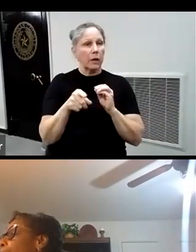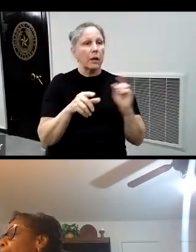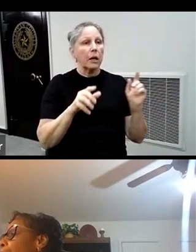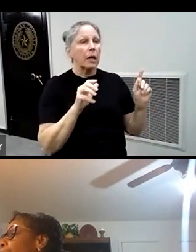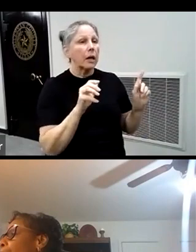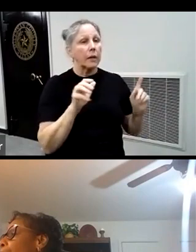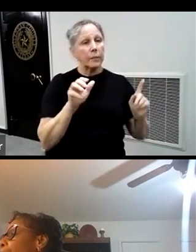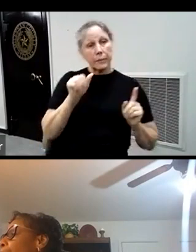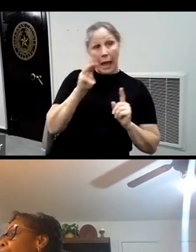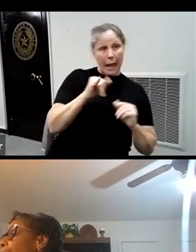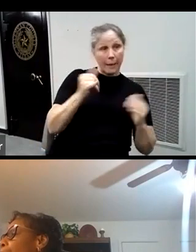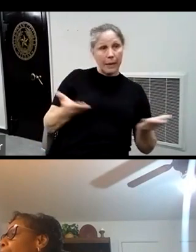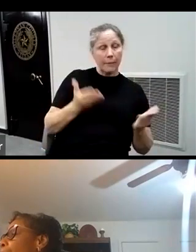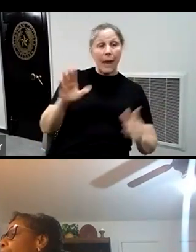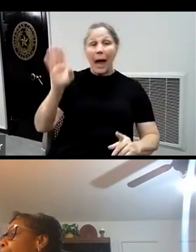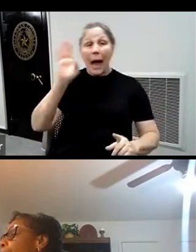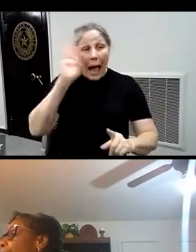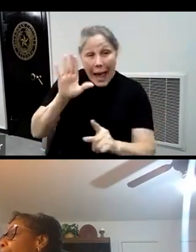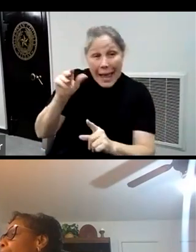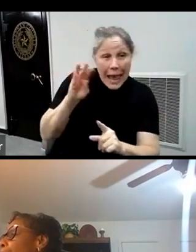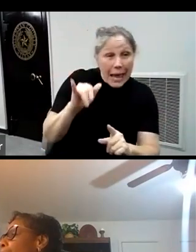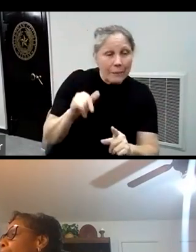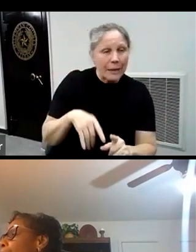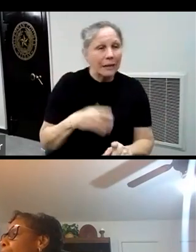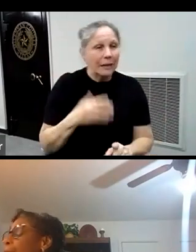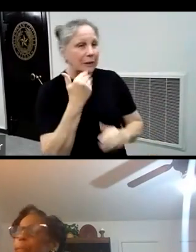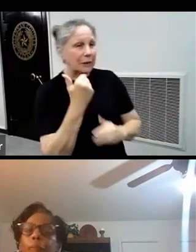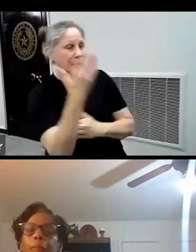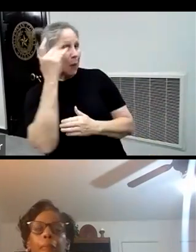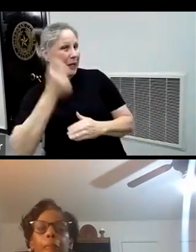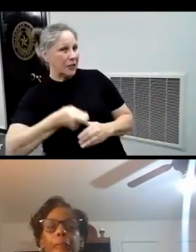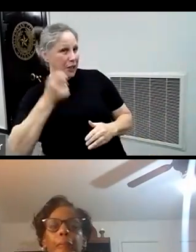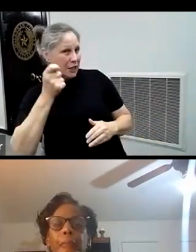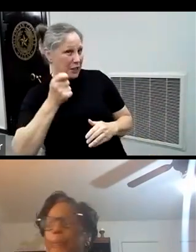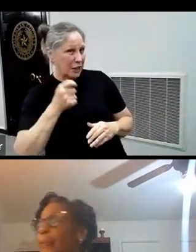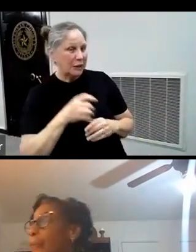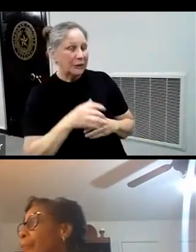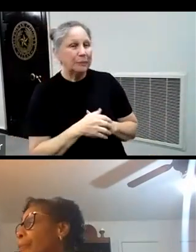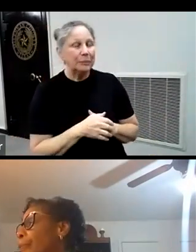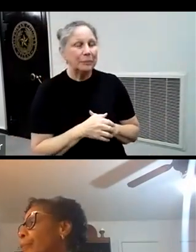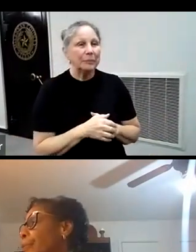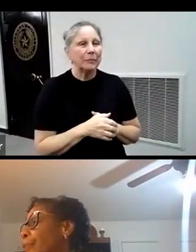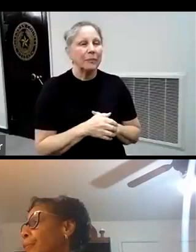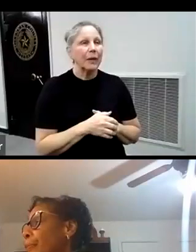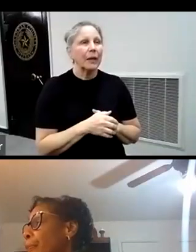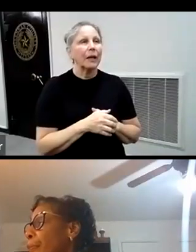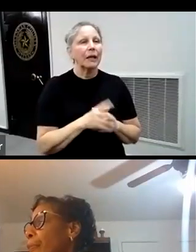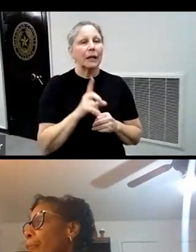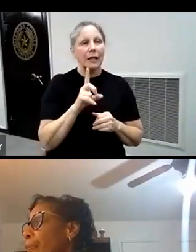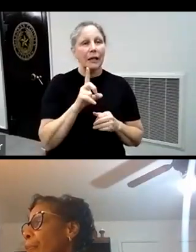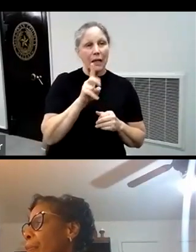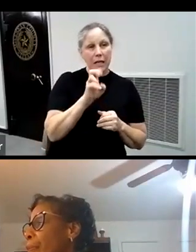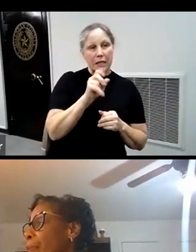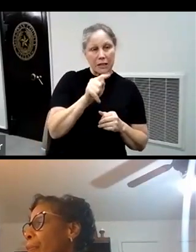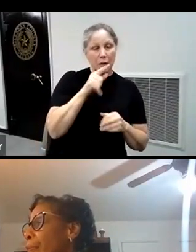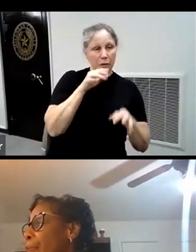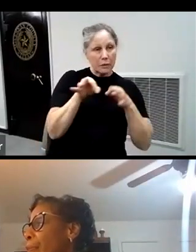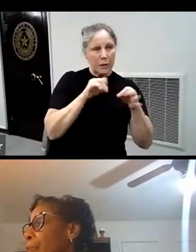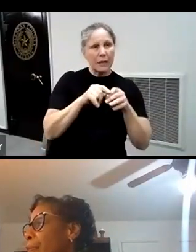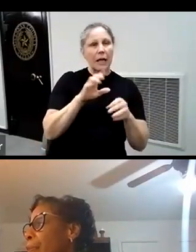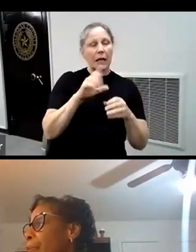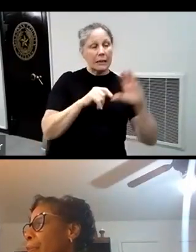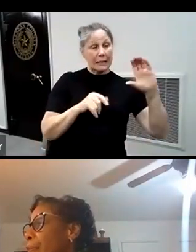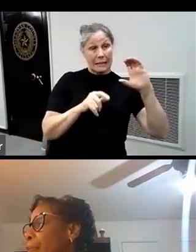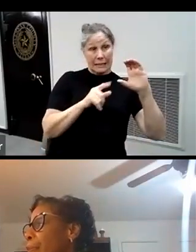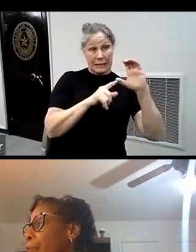is on. Oh, hi, Amy. Morning, Judge. Let's go with that. Dustin, if you'll lead it off, this is item C